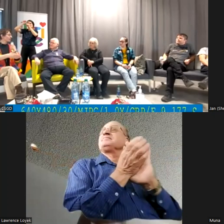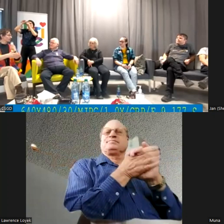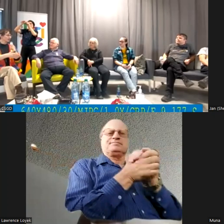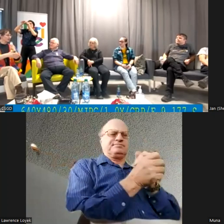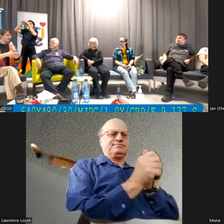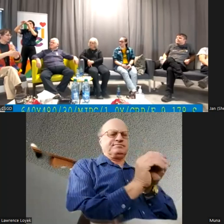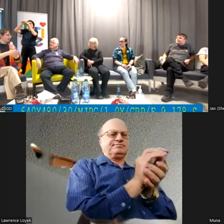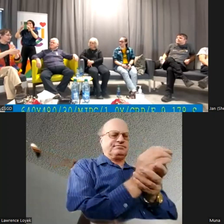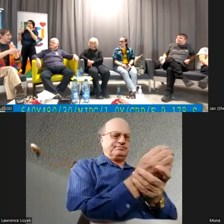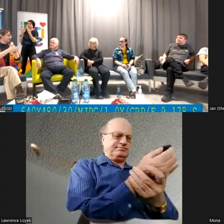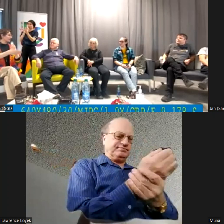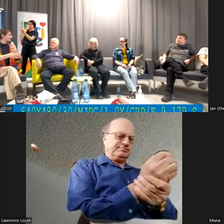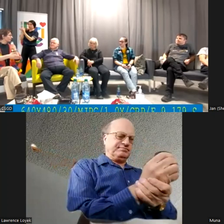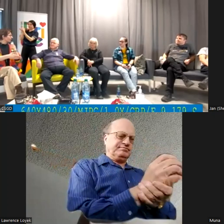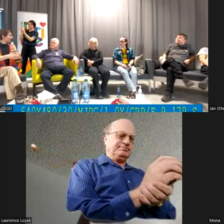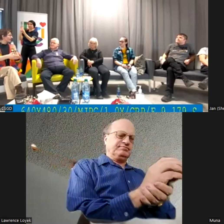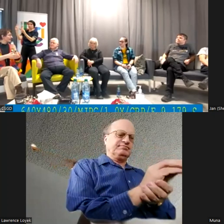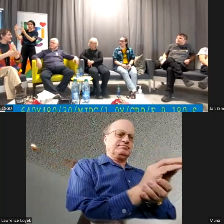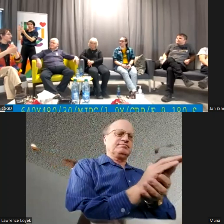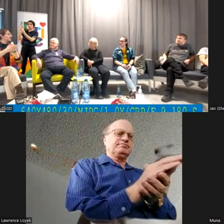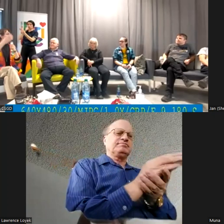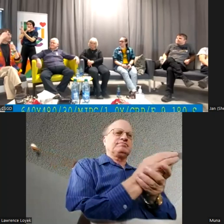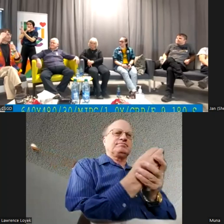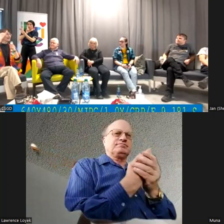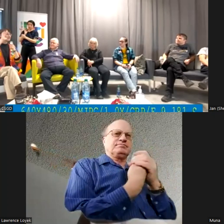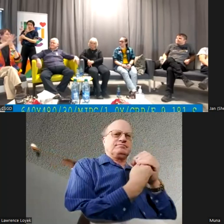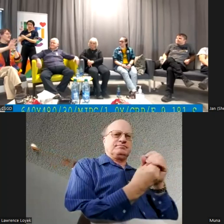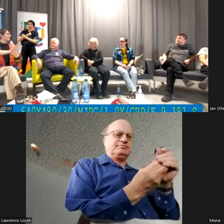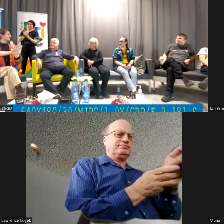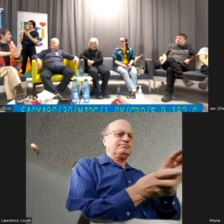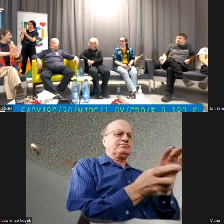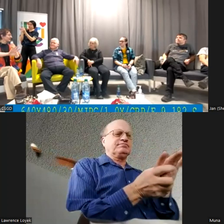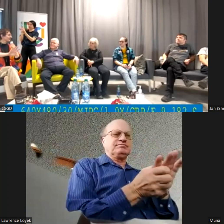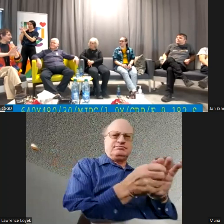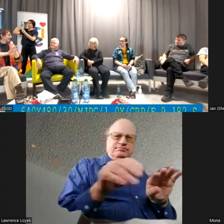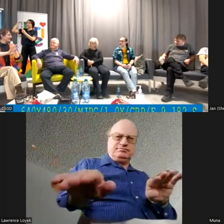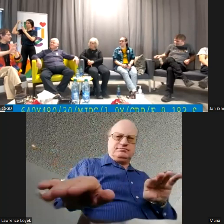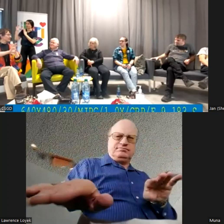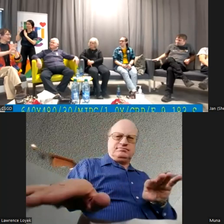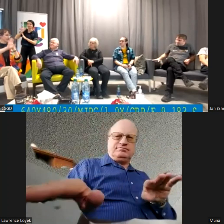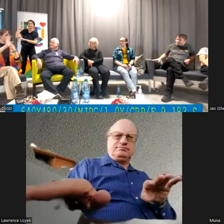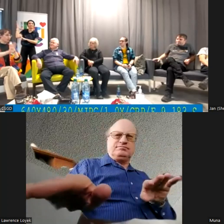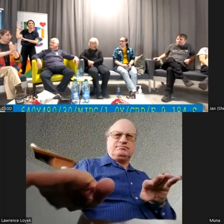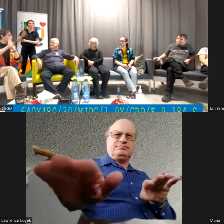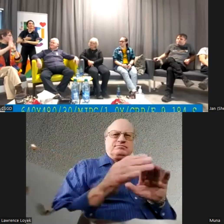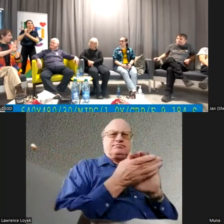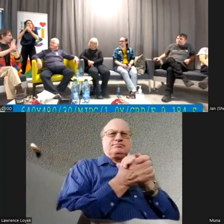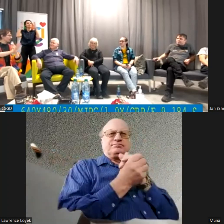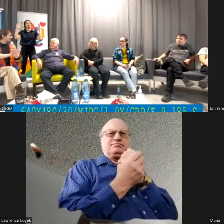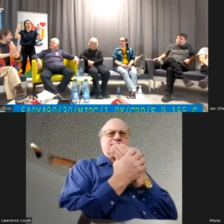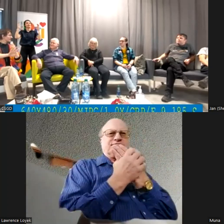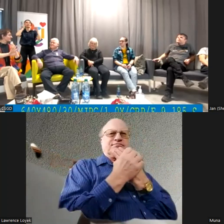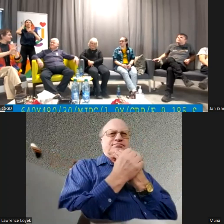that old who was trans before. And just to imagine myself in that position and to being like an old